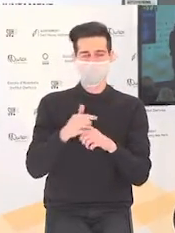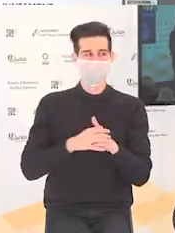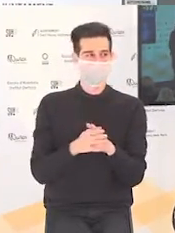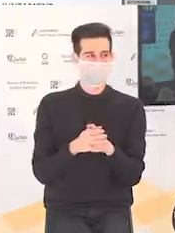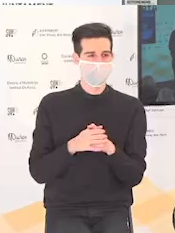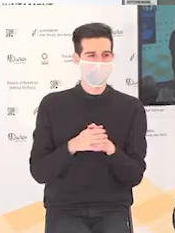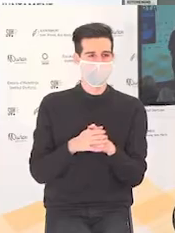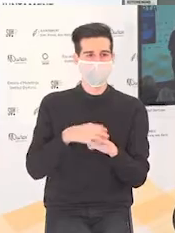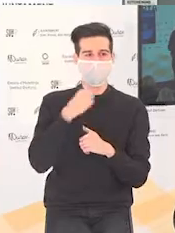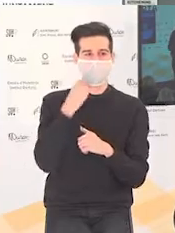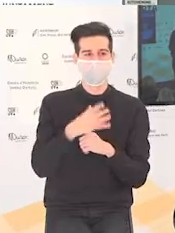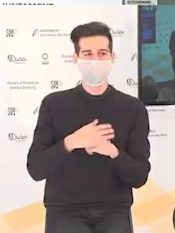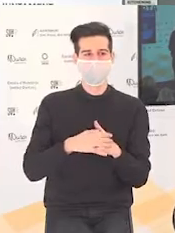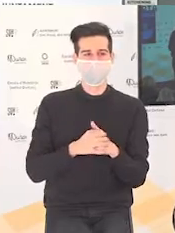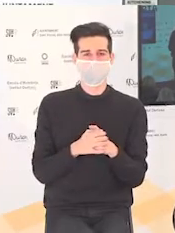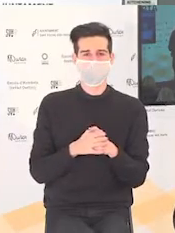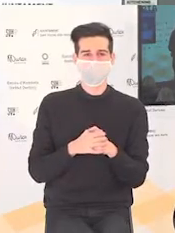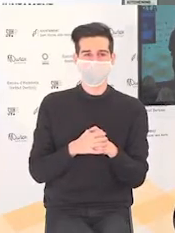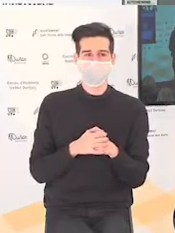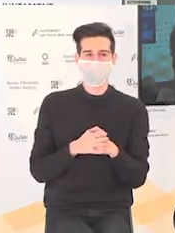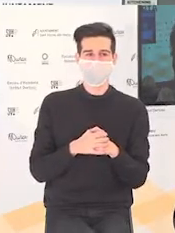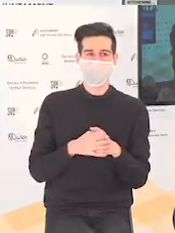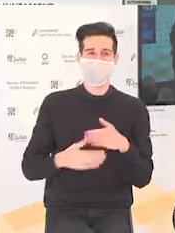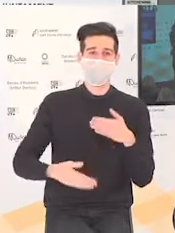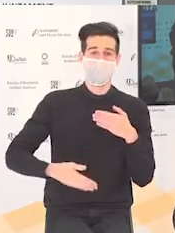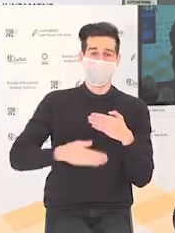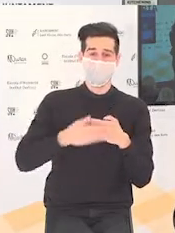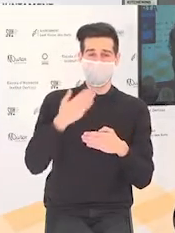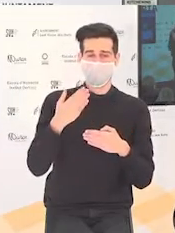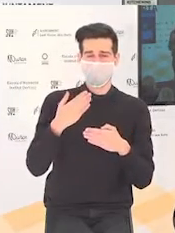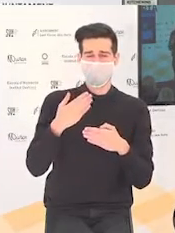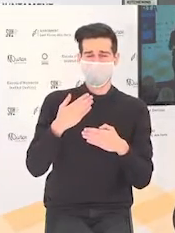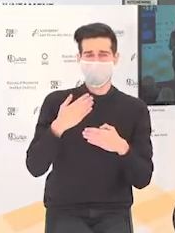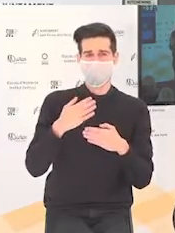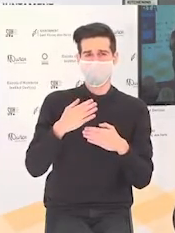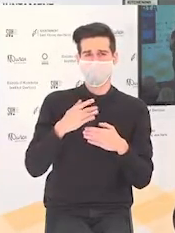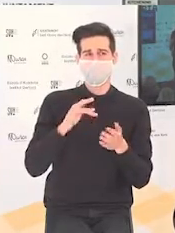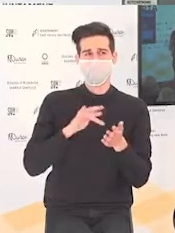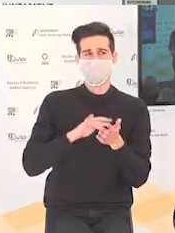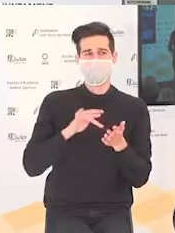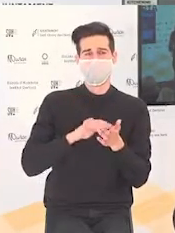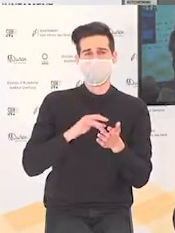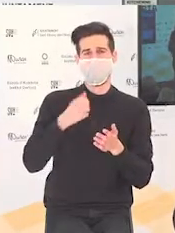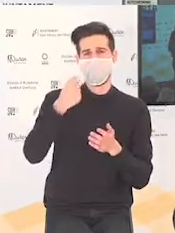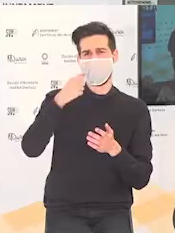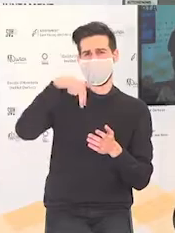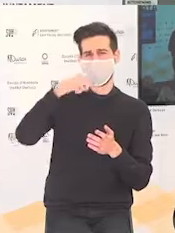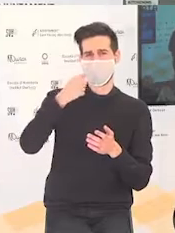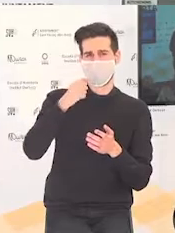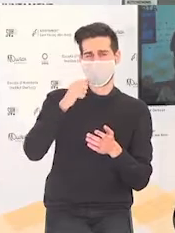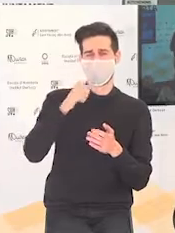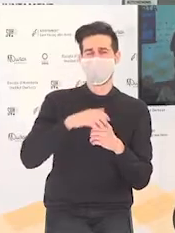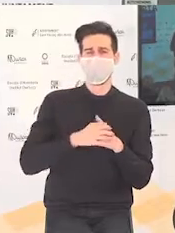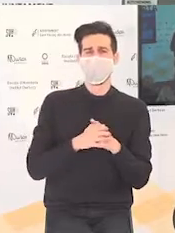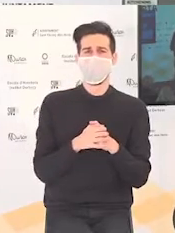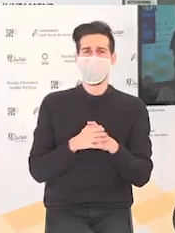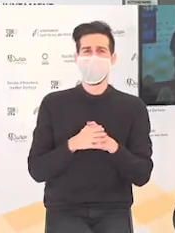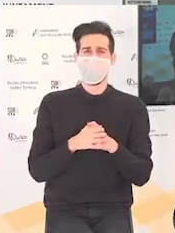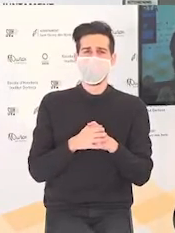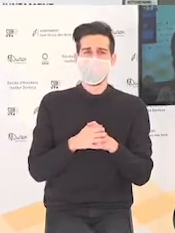Doncs molt bé. Us deixem amb l'Anna Spavlova d'en Richard Hawk. Moltíssimes